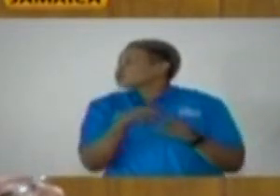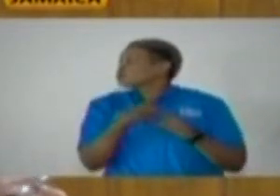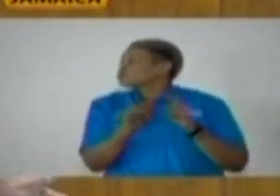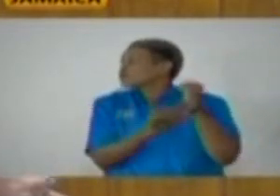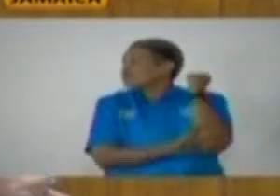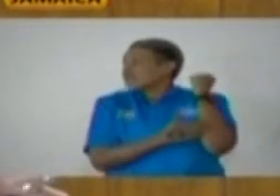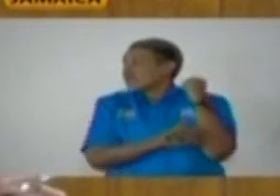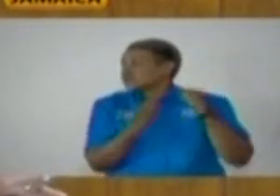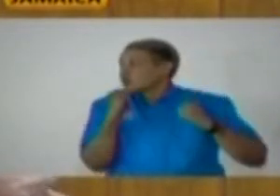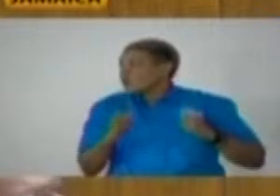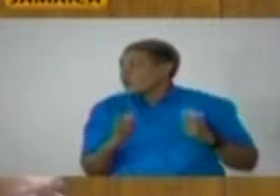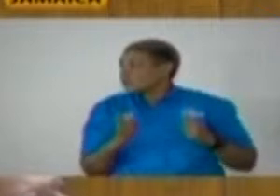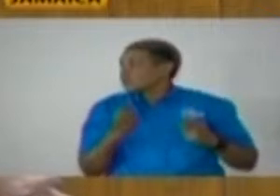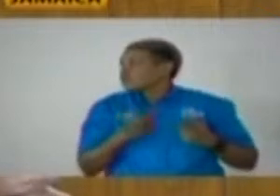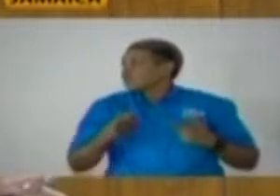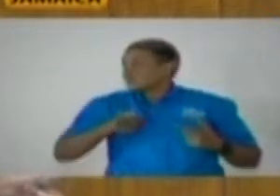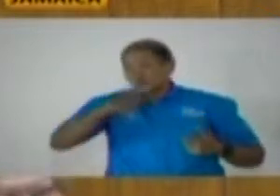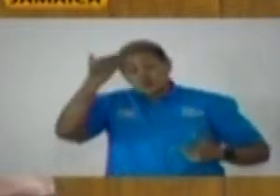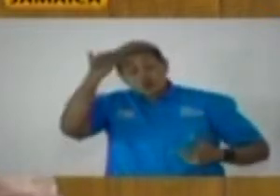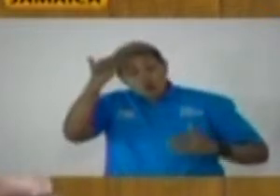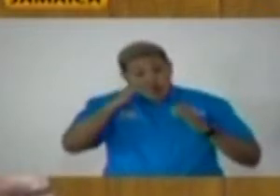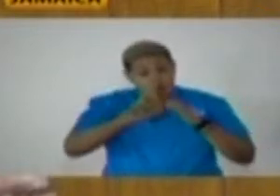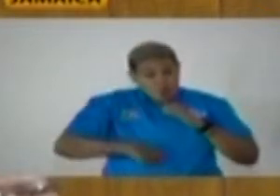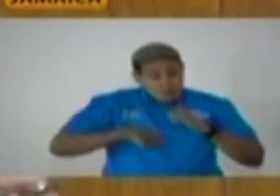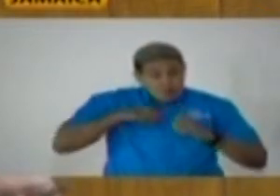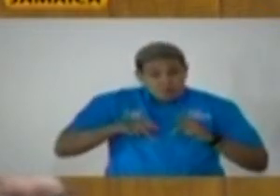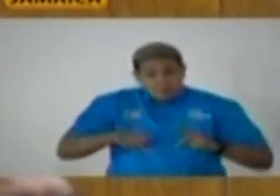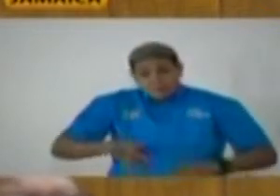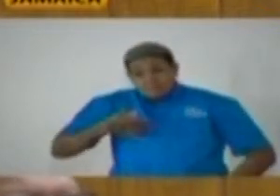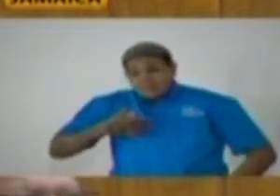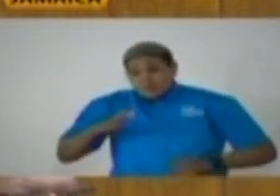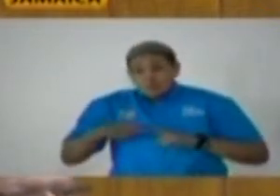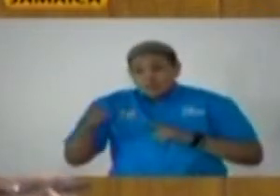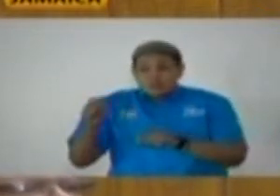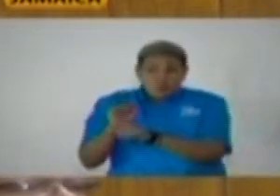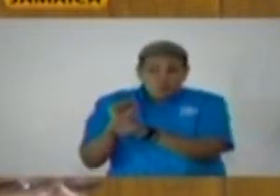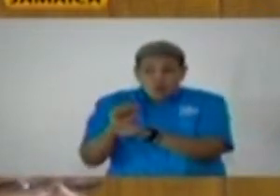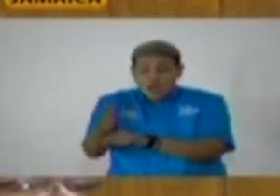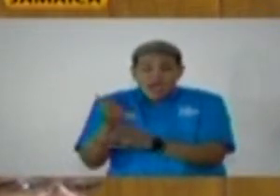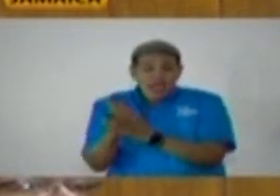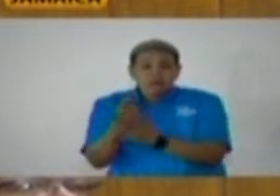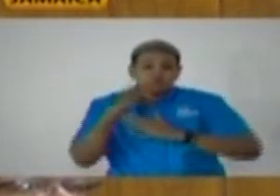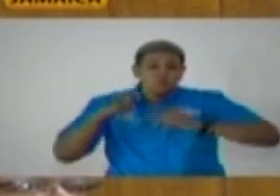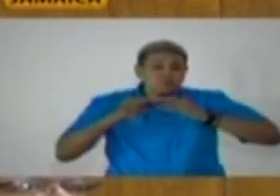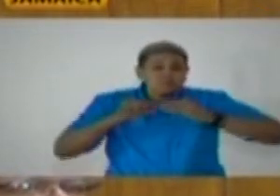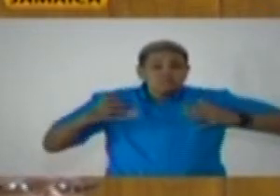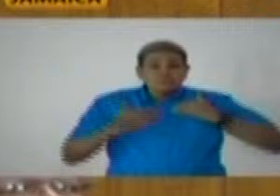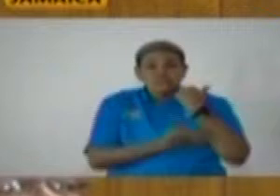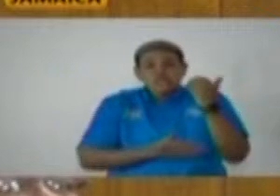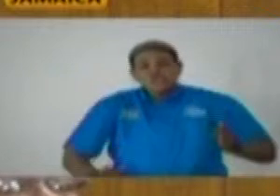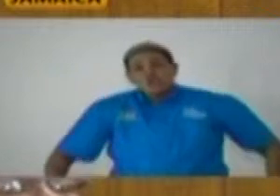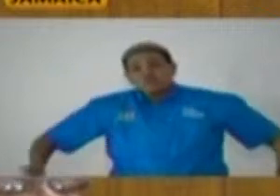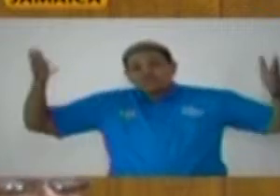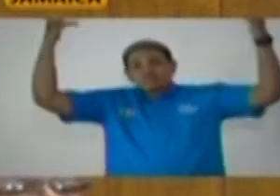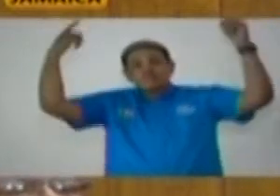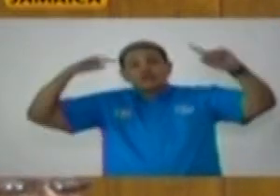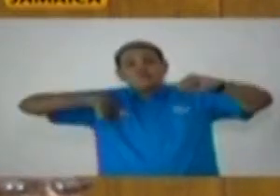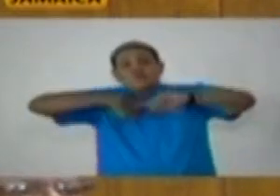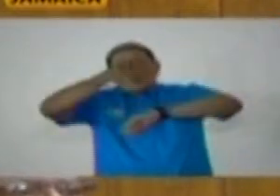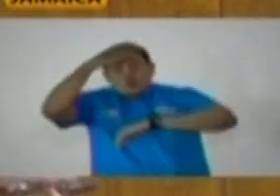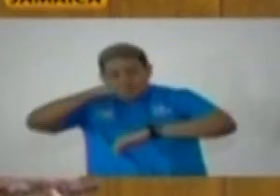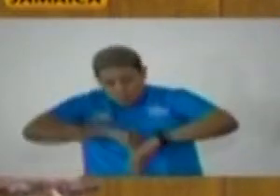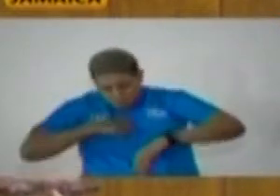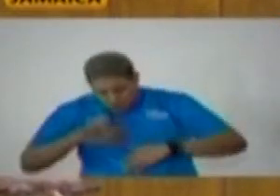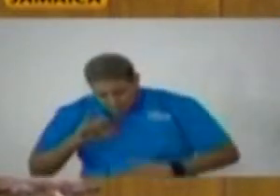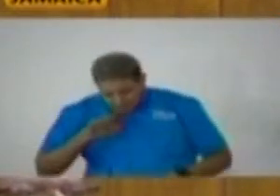national well-being. We know how proud people feel when their work helps to build a nation. We know how proud they feel when there's a